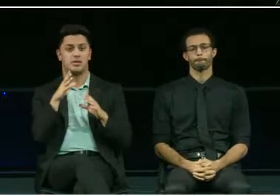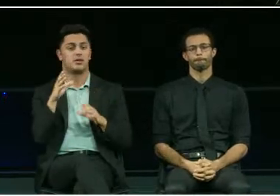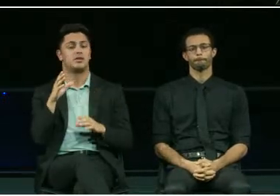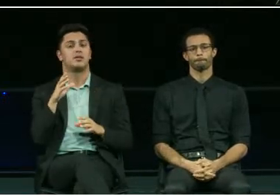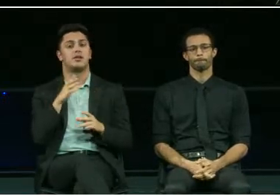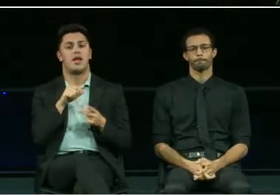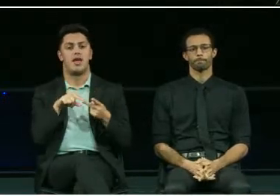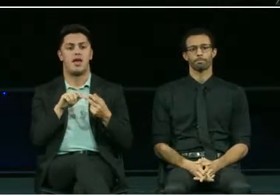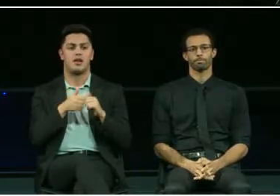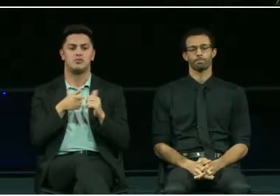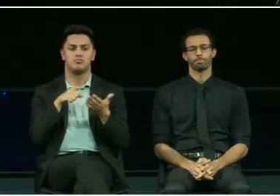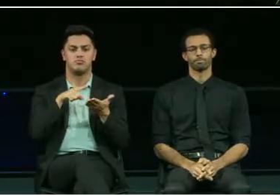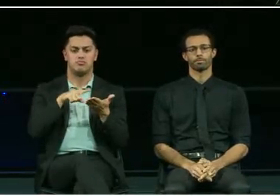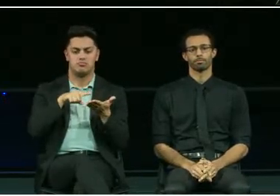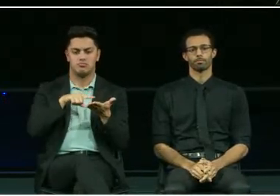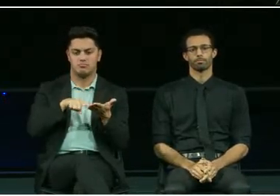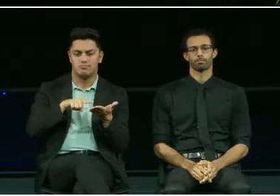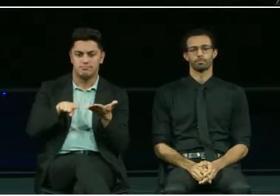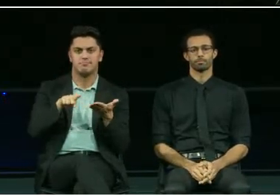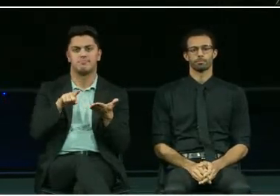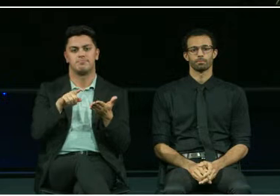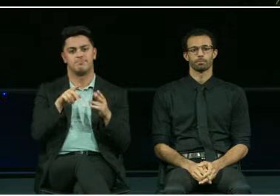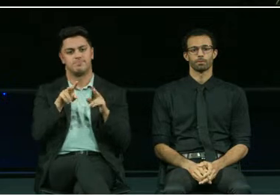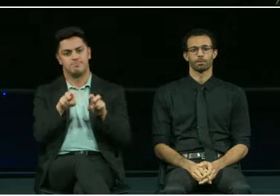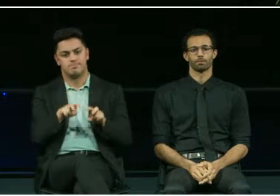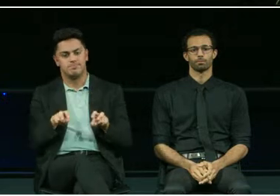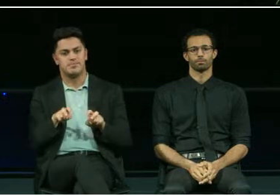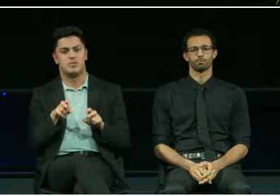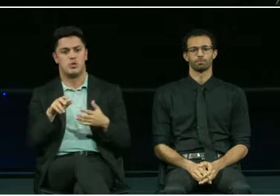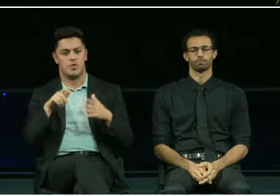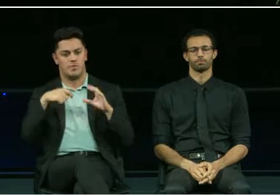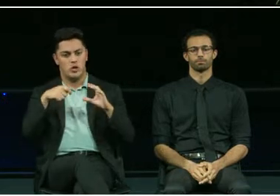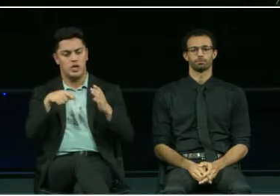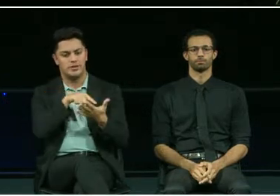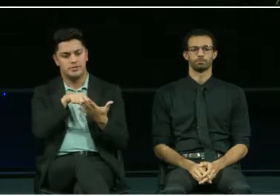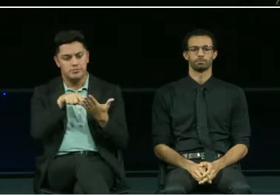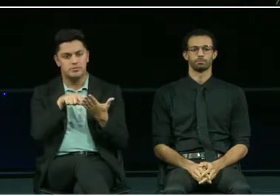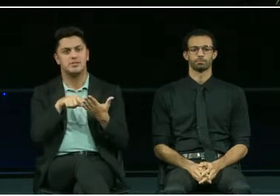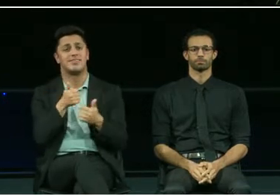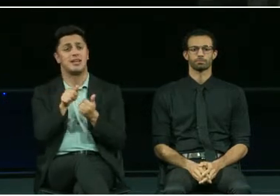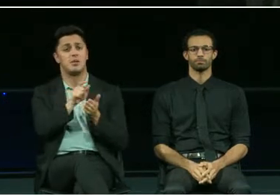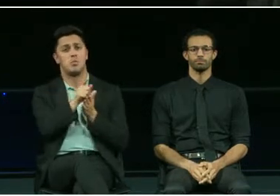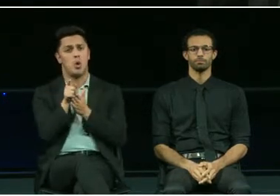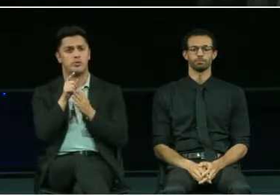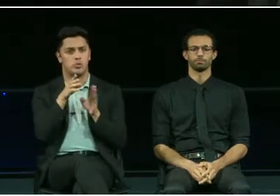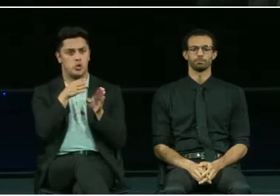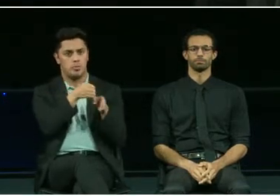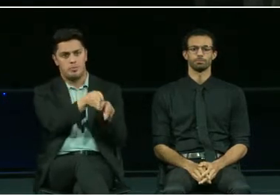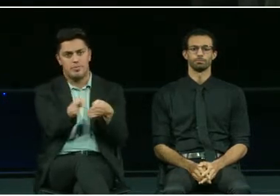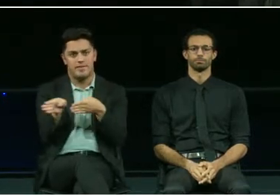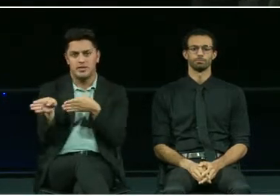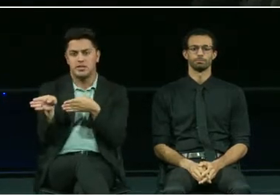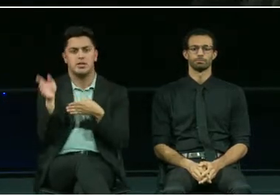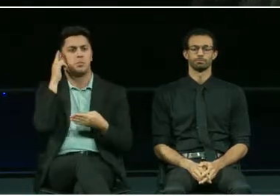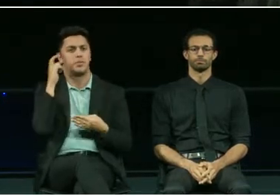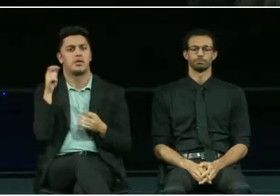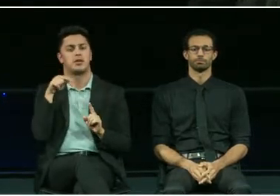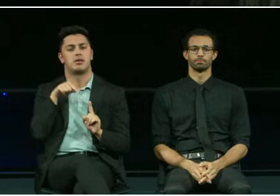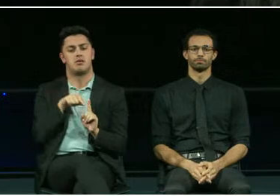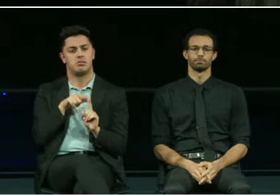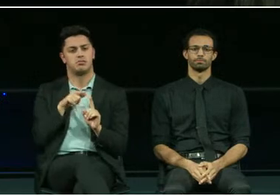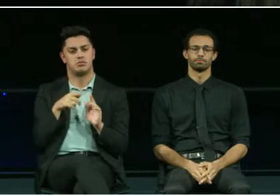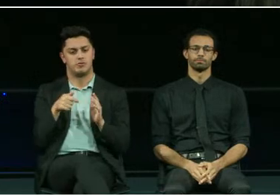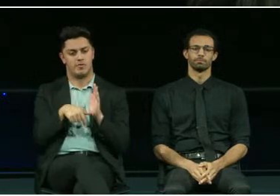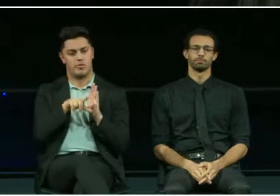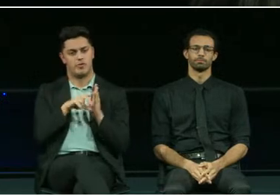you're digging through the research and looking at this footage, were there any moments where you pivoted because of